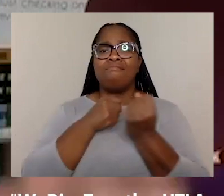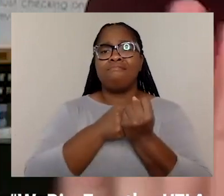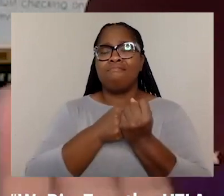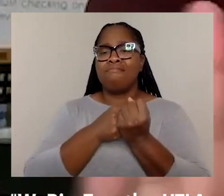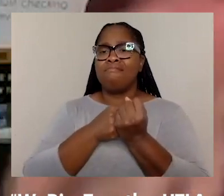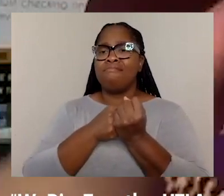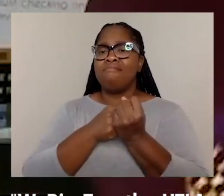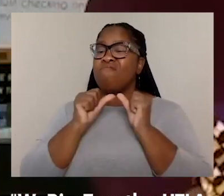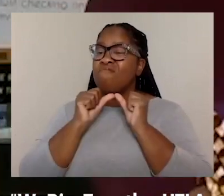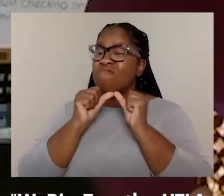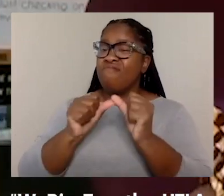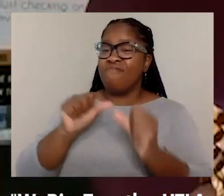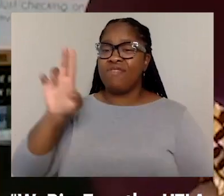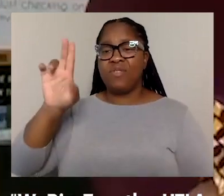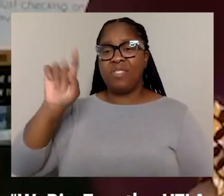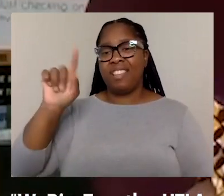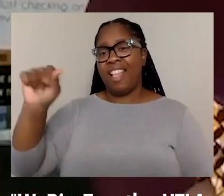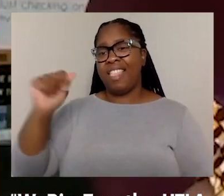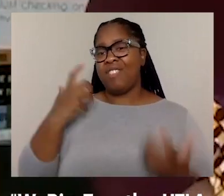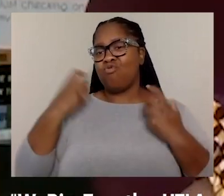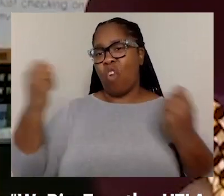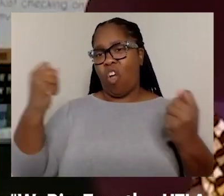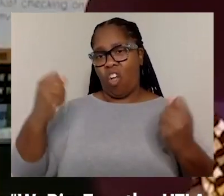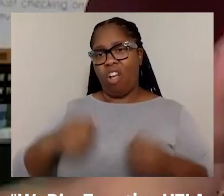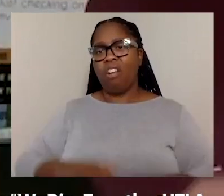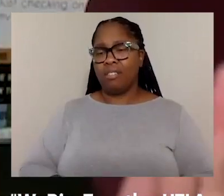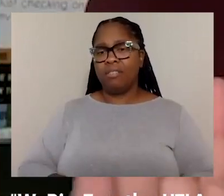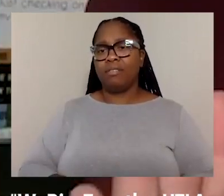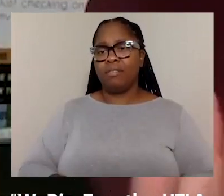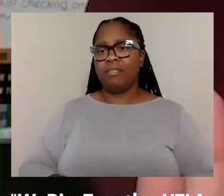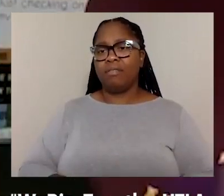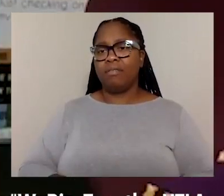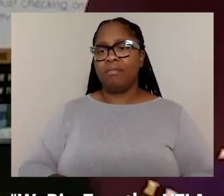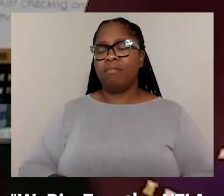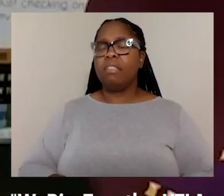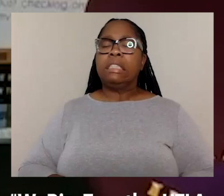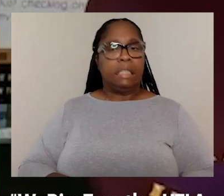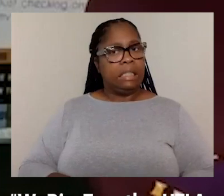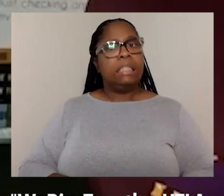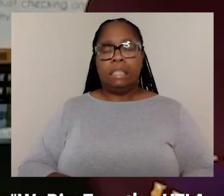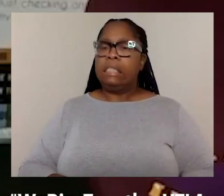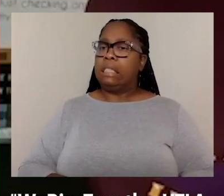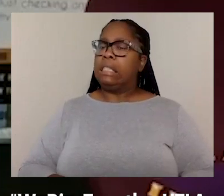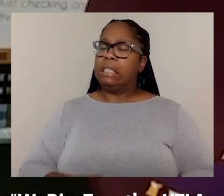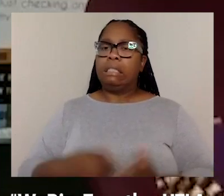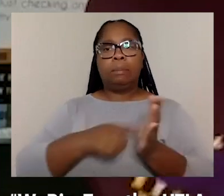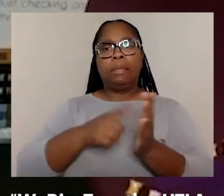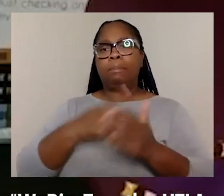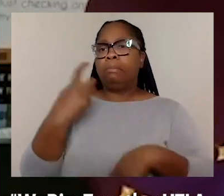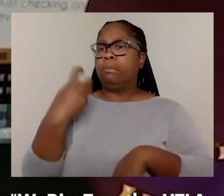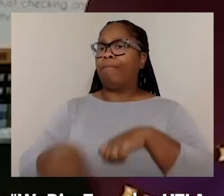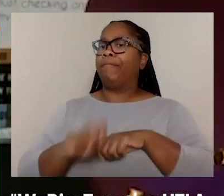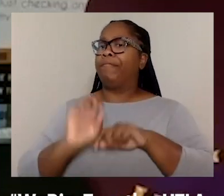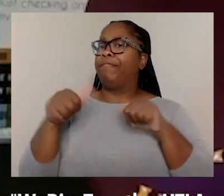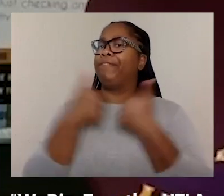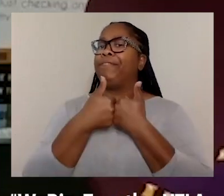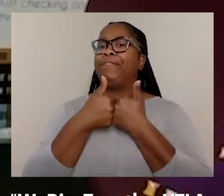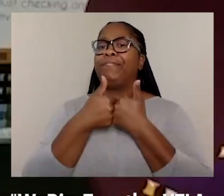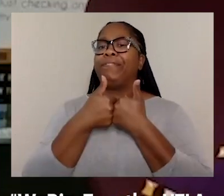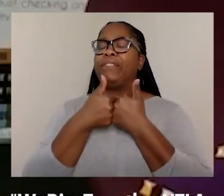Stay UTLA strong. We know times get tough, but let's stay